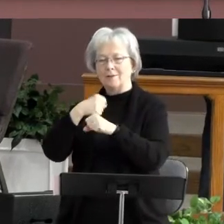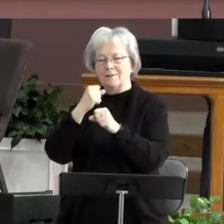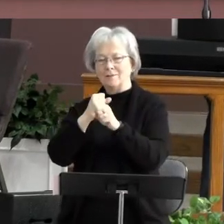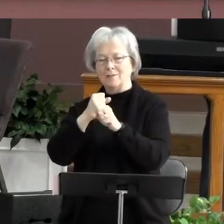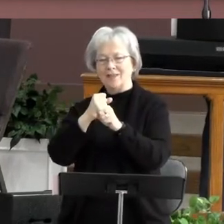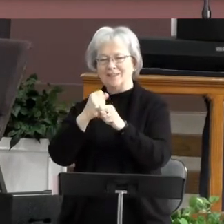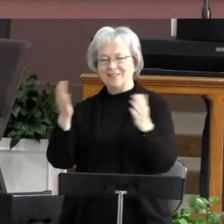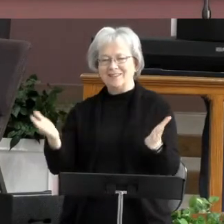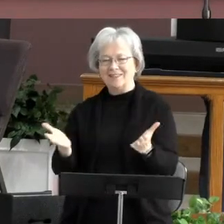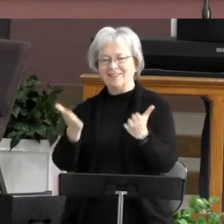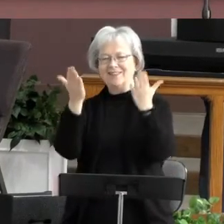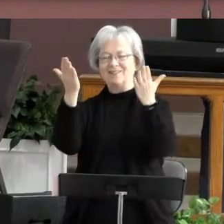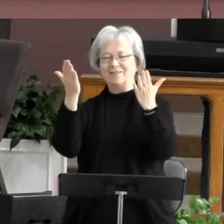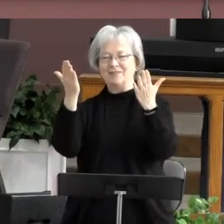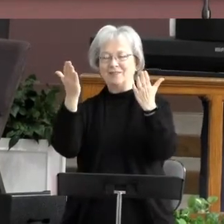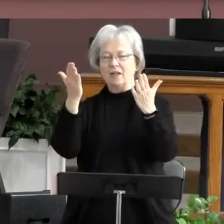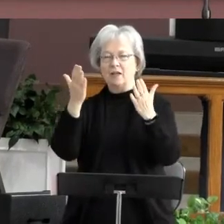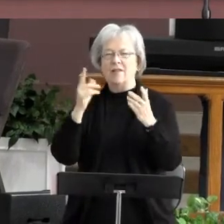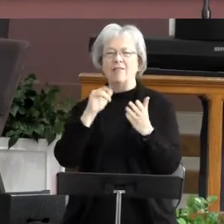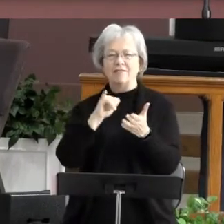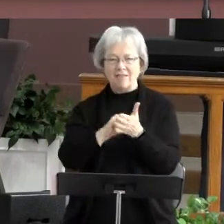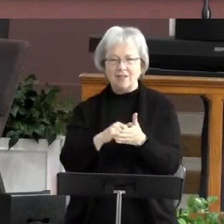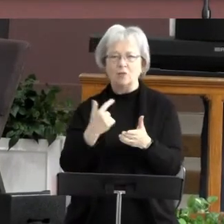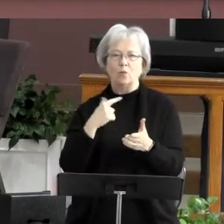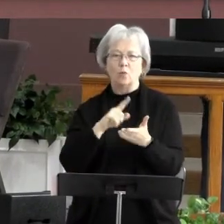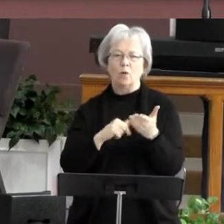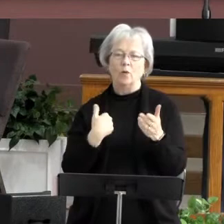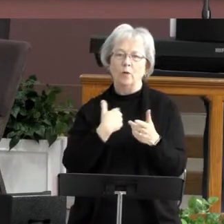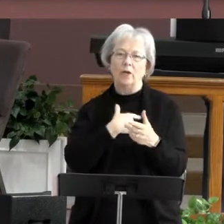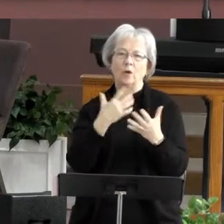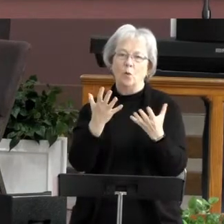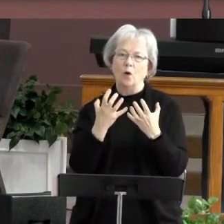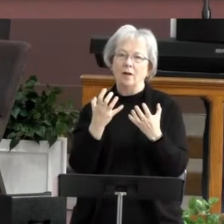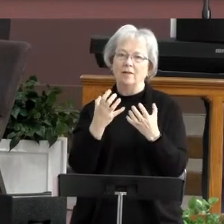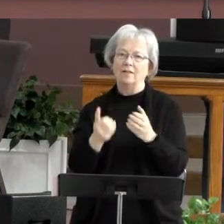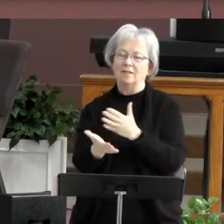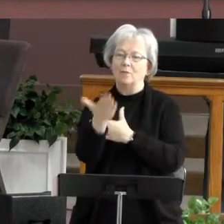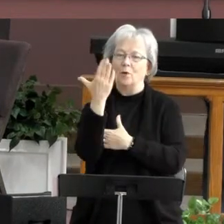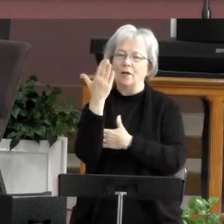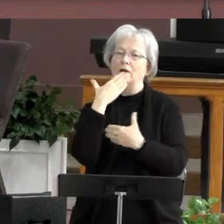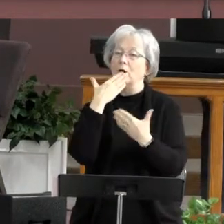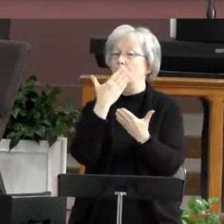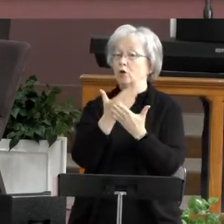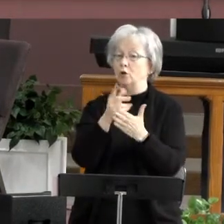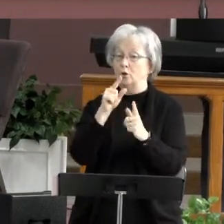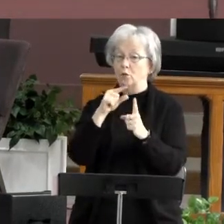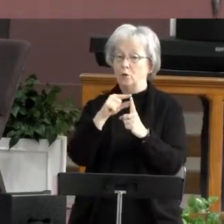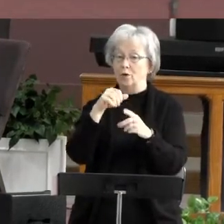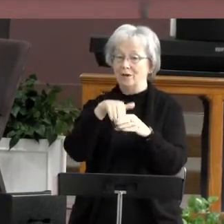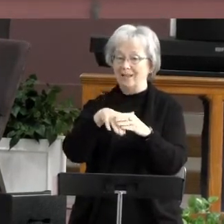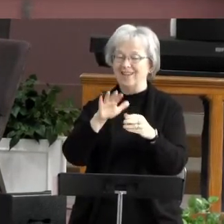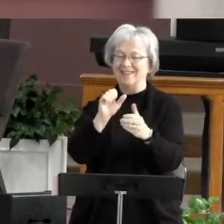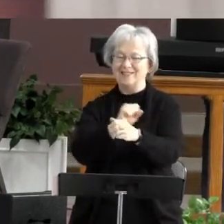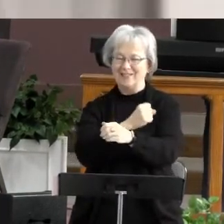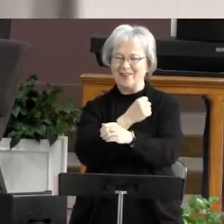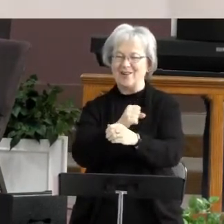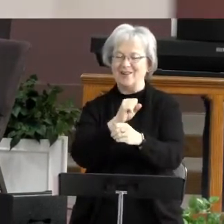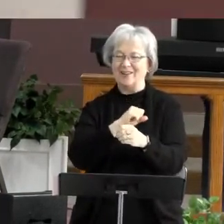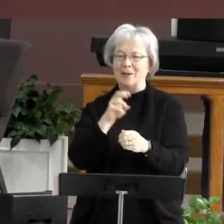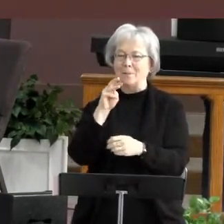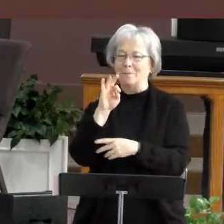up. And let's begin with a good word in a song. Mike, lead us as we worship together.